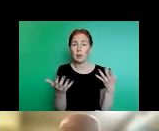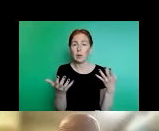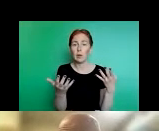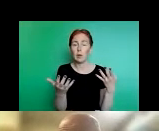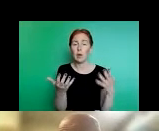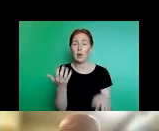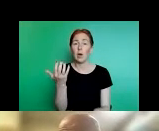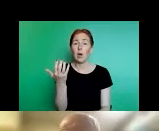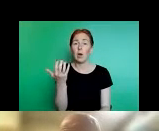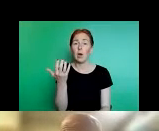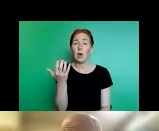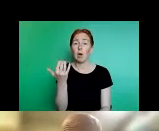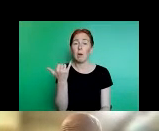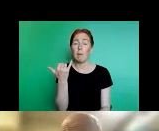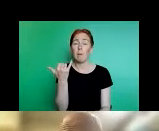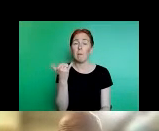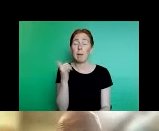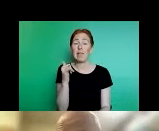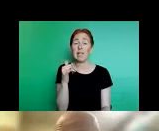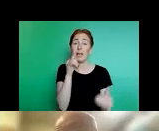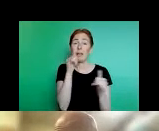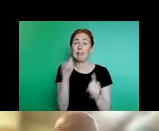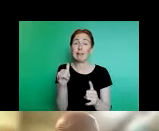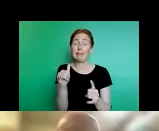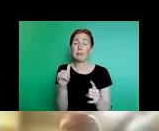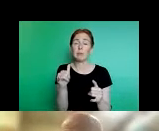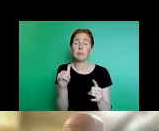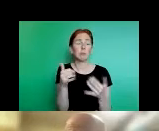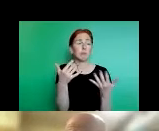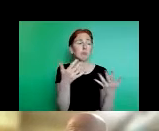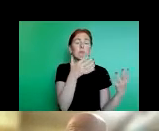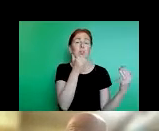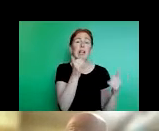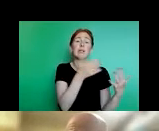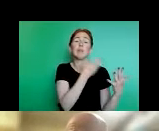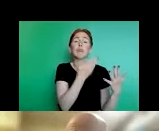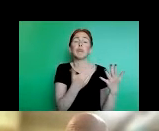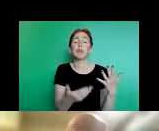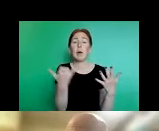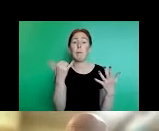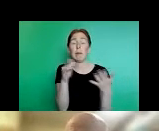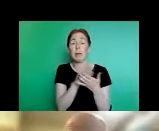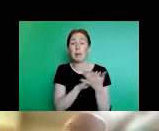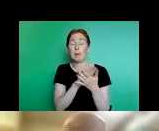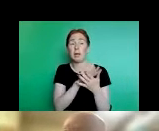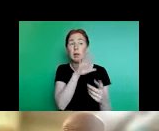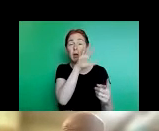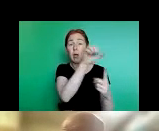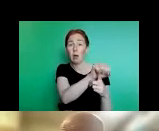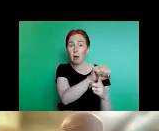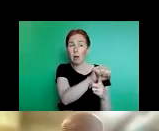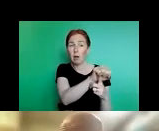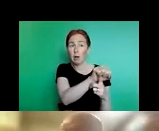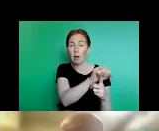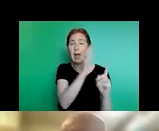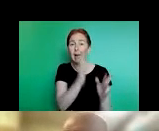who wasn't expecting anything, who's got a child who is, as far as they know, asymptomatic, that they may have a diagnosis, or